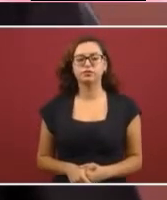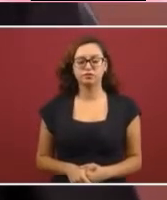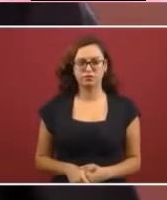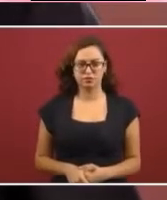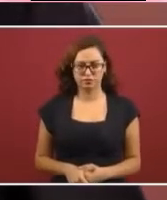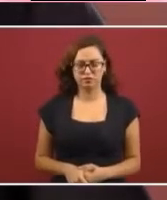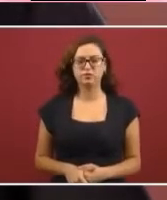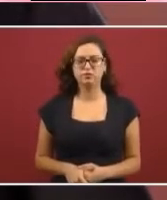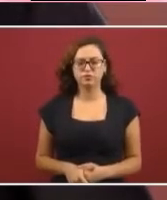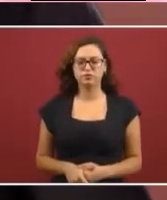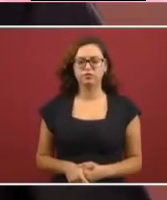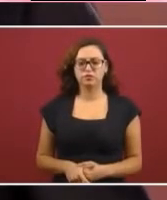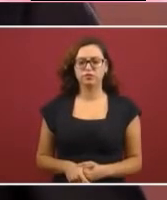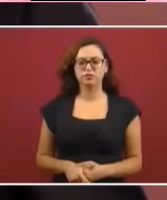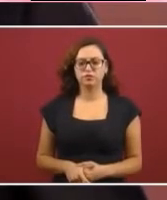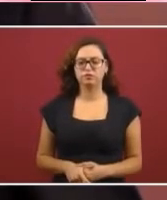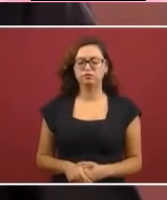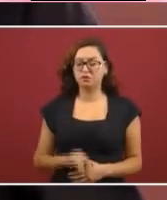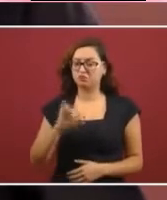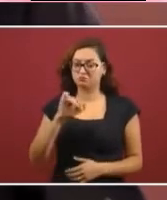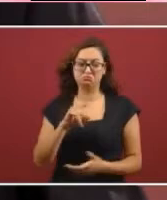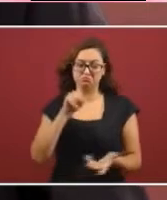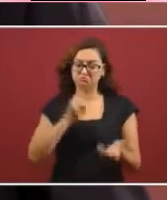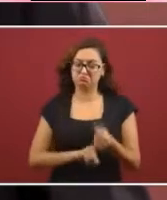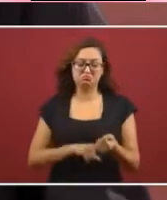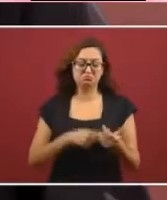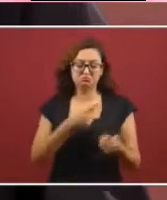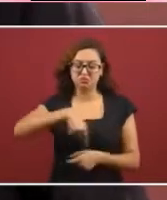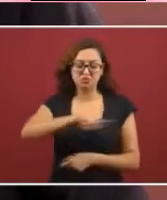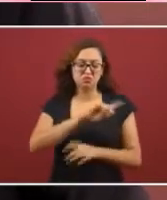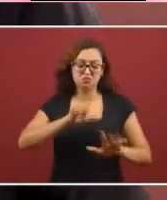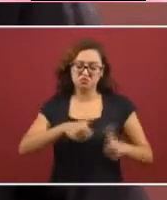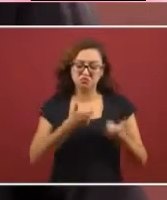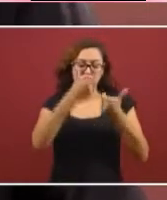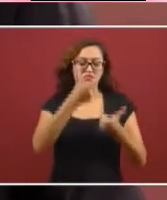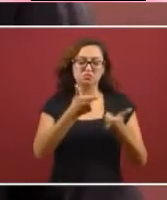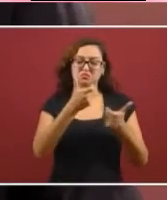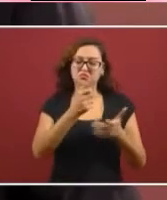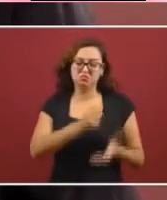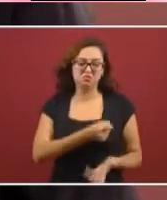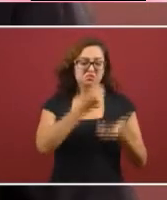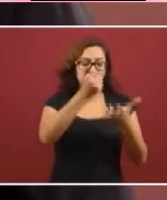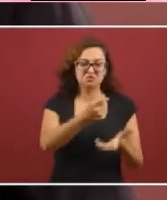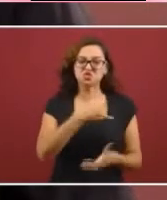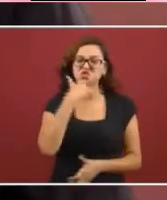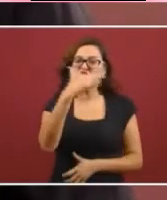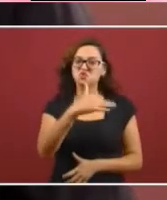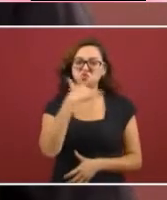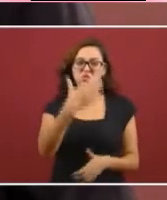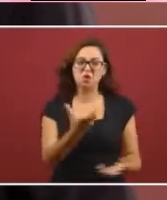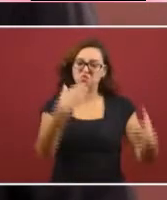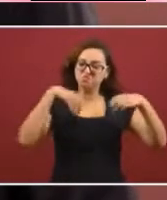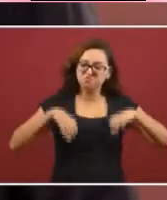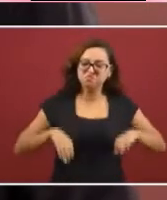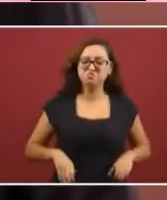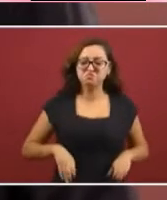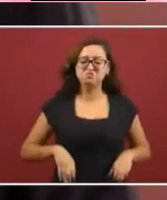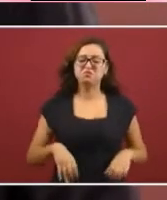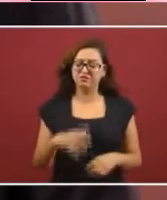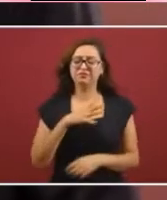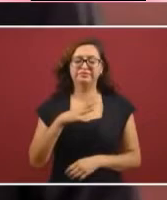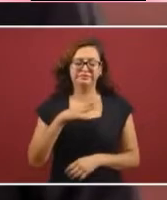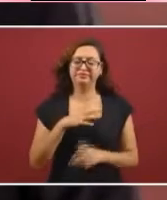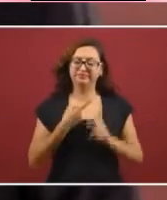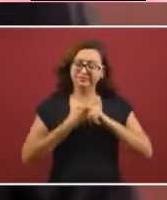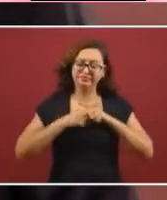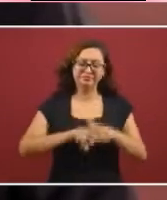And yes, they had bad management. There's an open investigation.